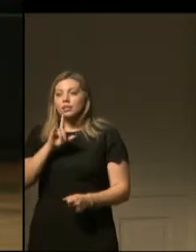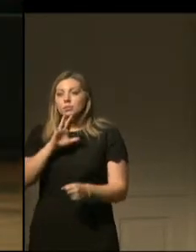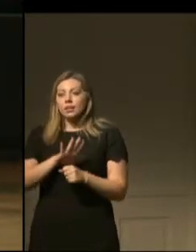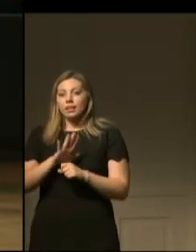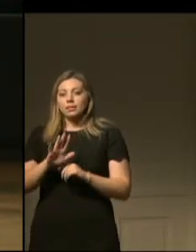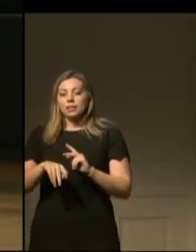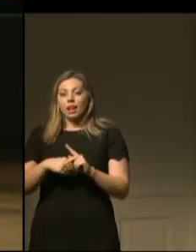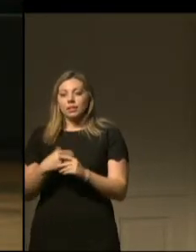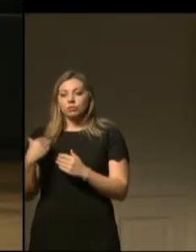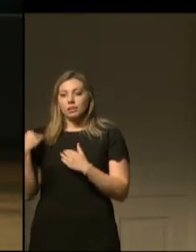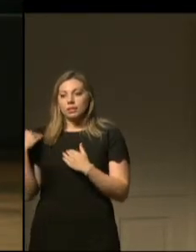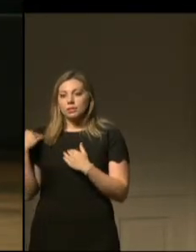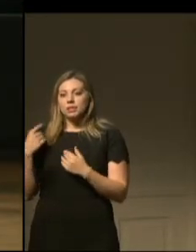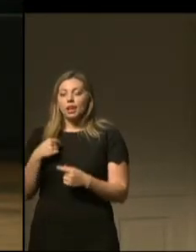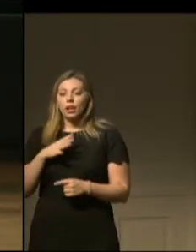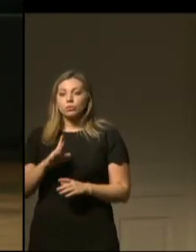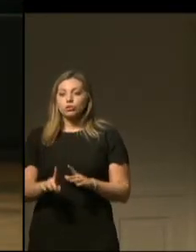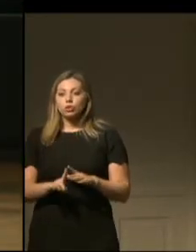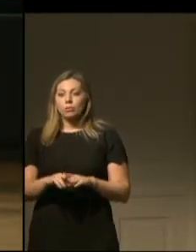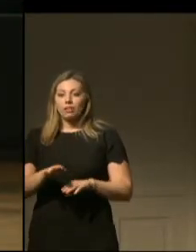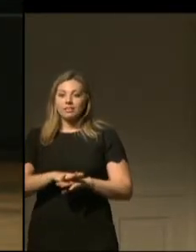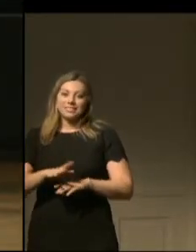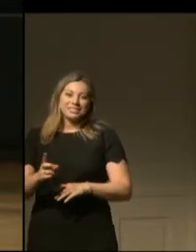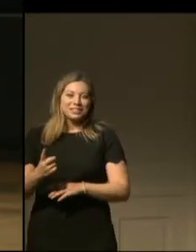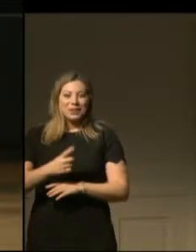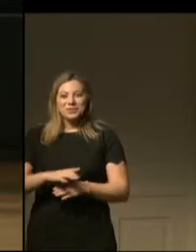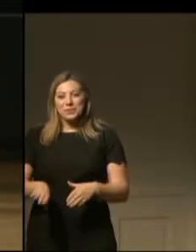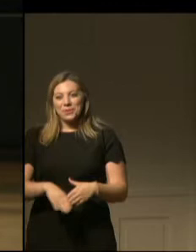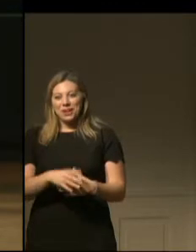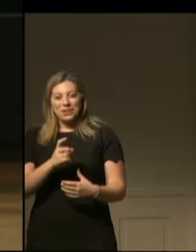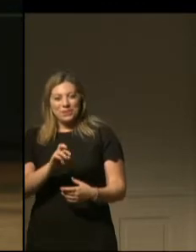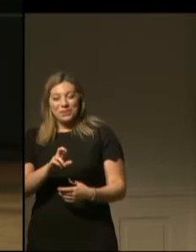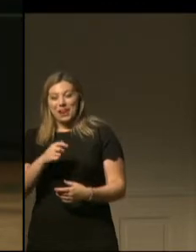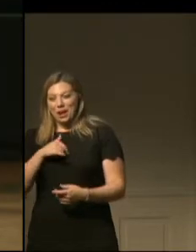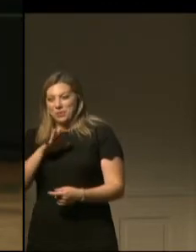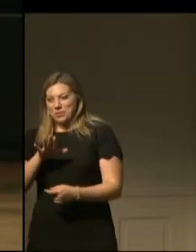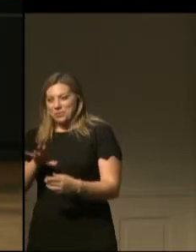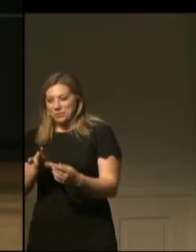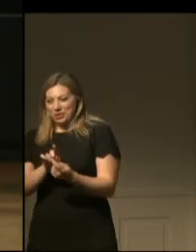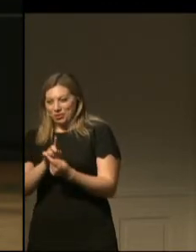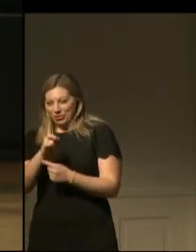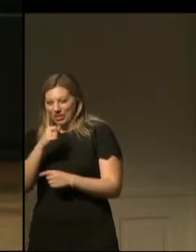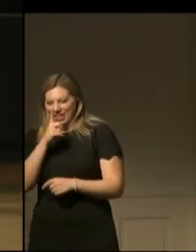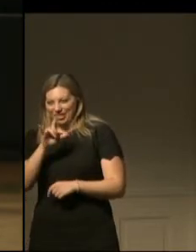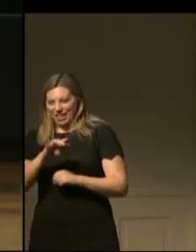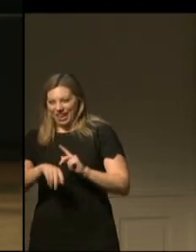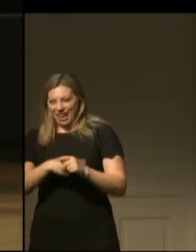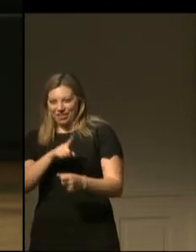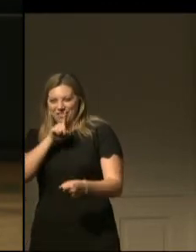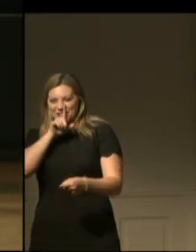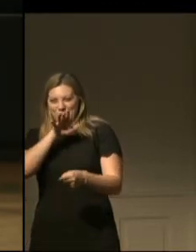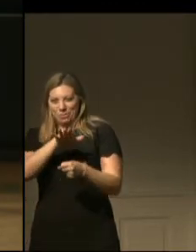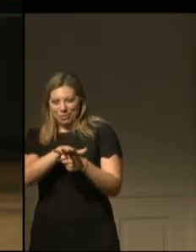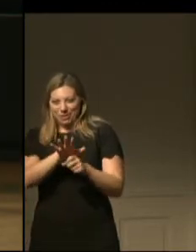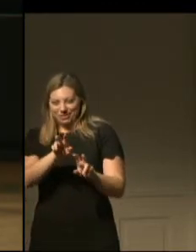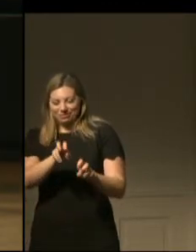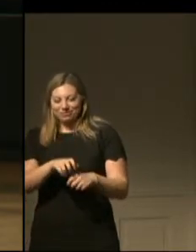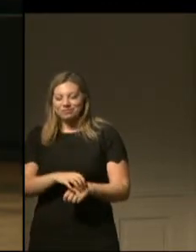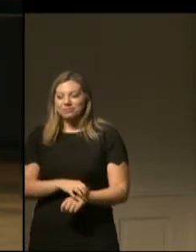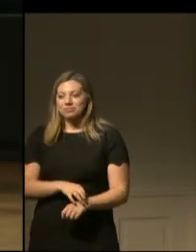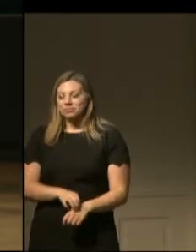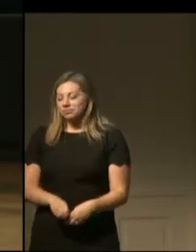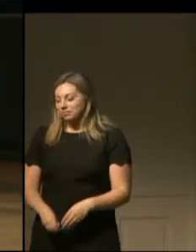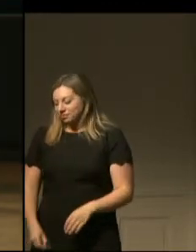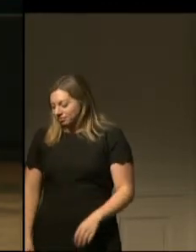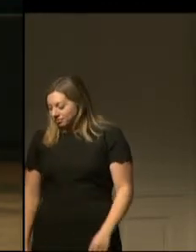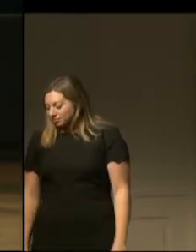responsibility, that I'm going to show up on the day of the wedding, or I'll meet you for lunch. And you talked about, it's one thing to put the resources out there,